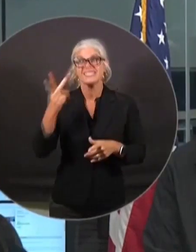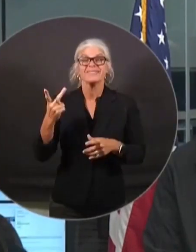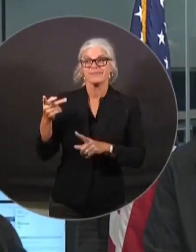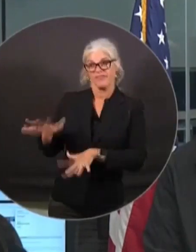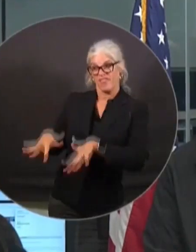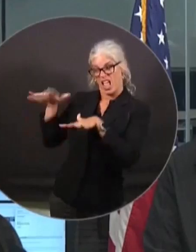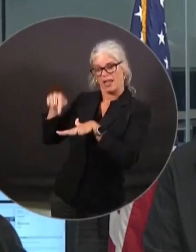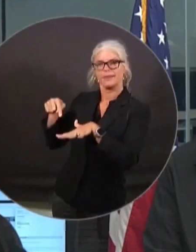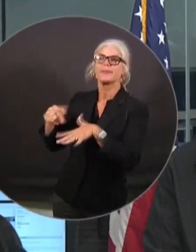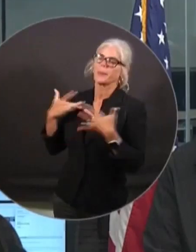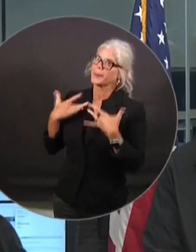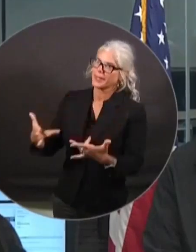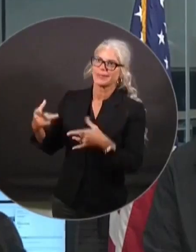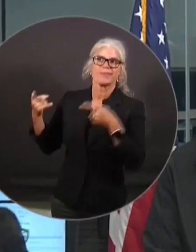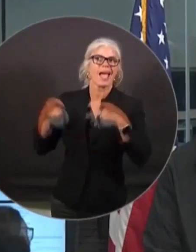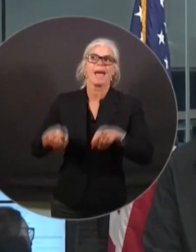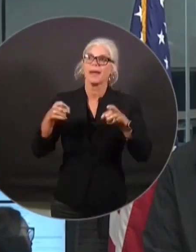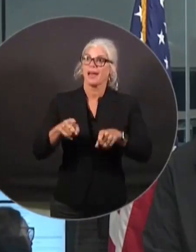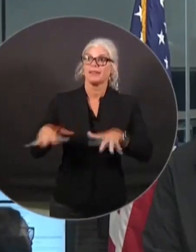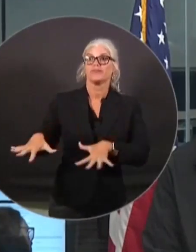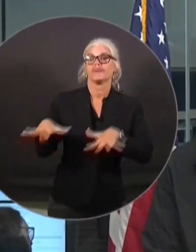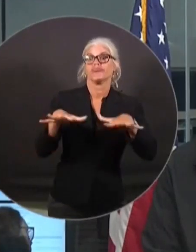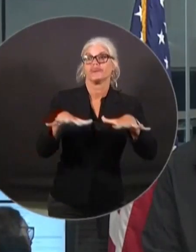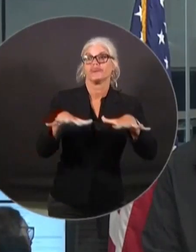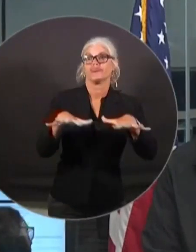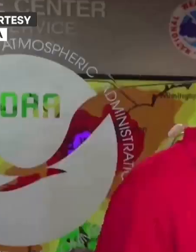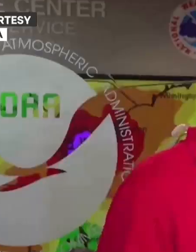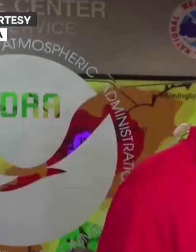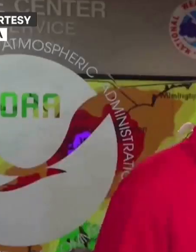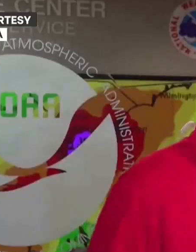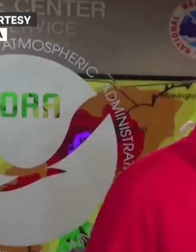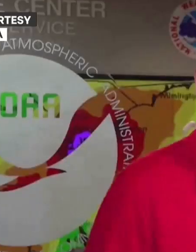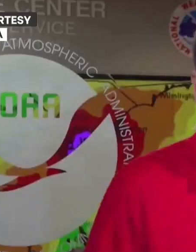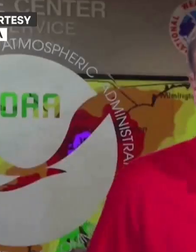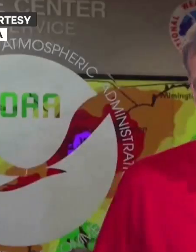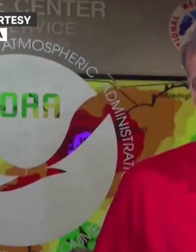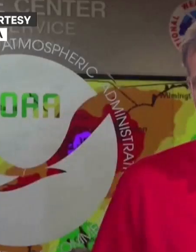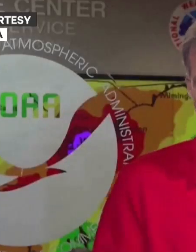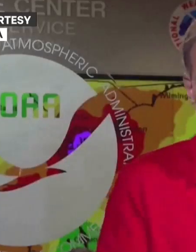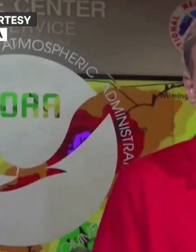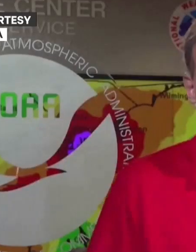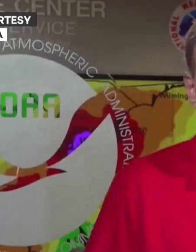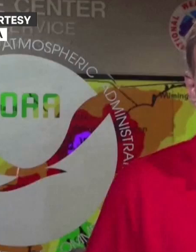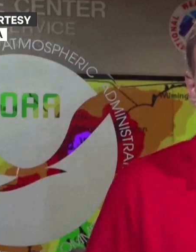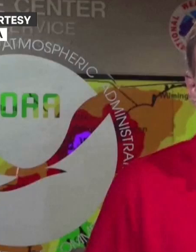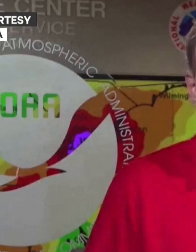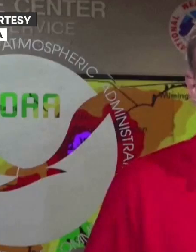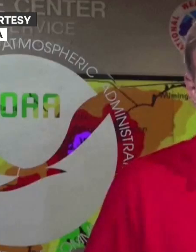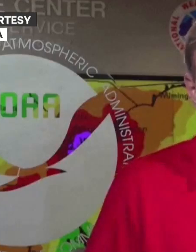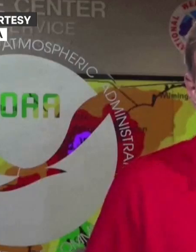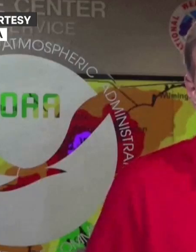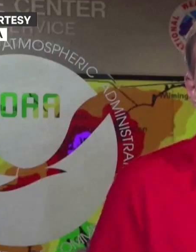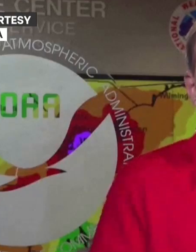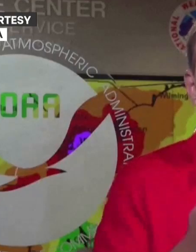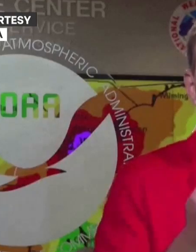happens days afterwards after the storm passes. But if you get some of these rainfall amounts that we're predicting, potentially over 20